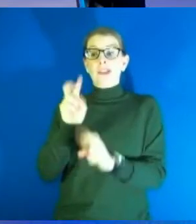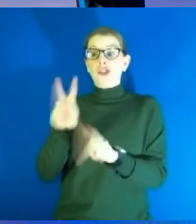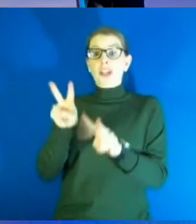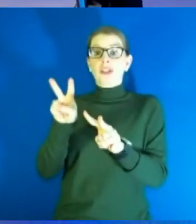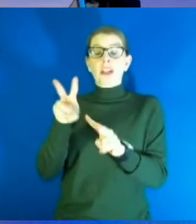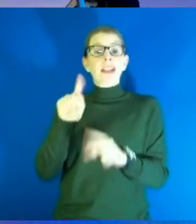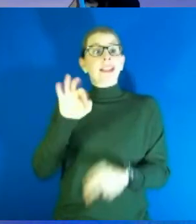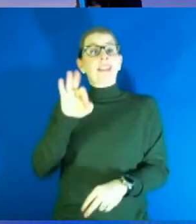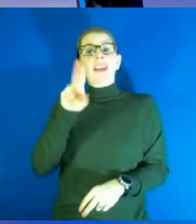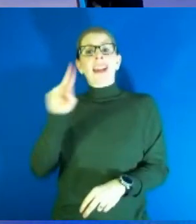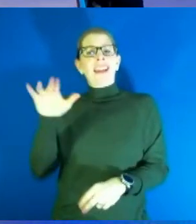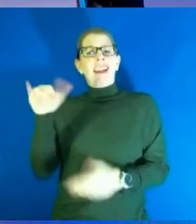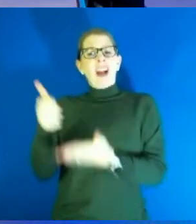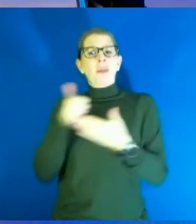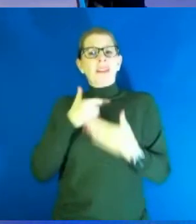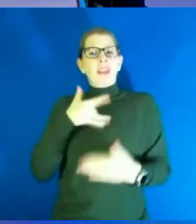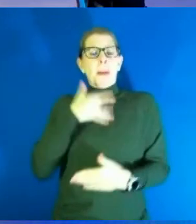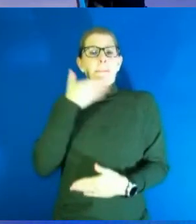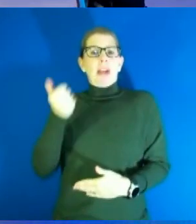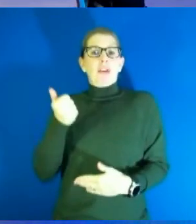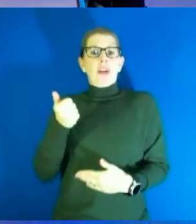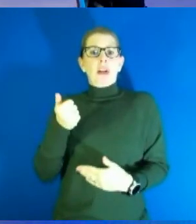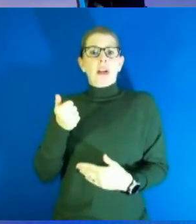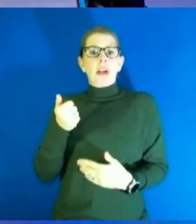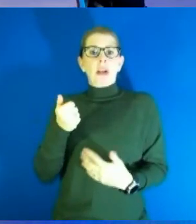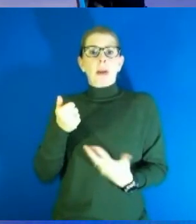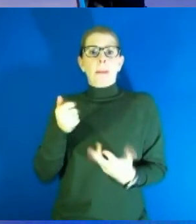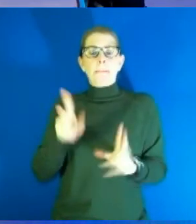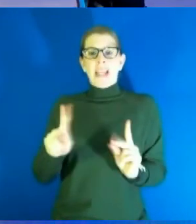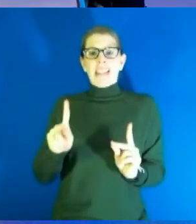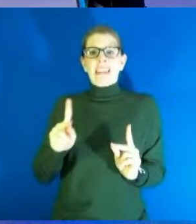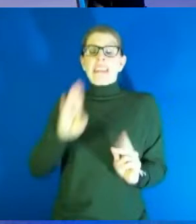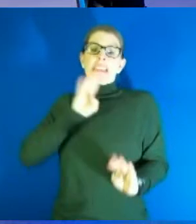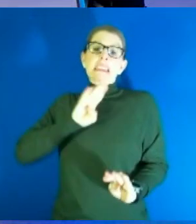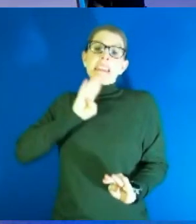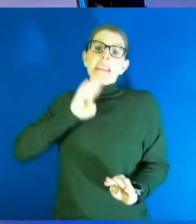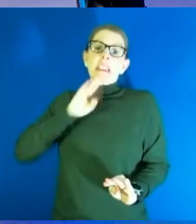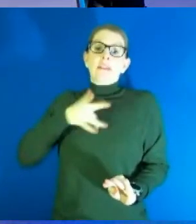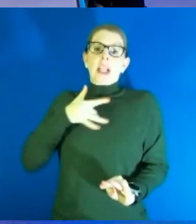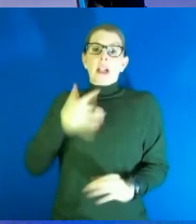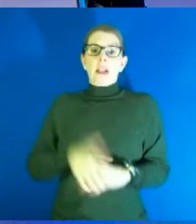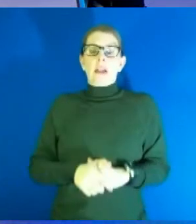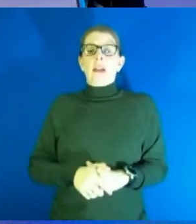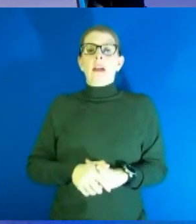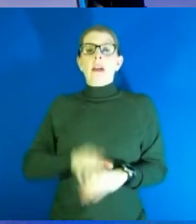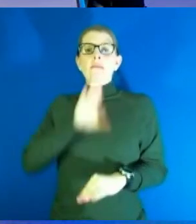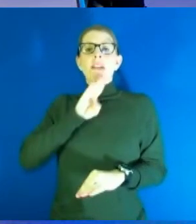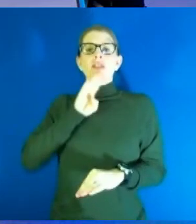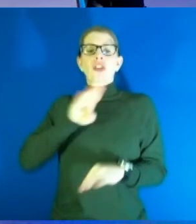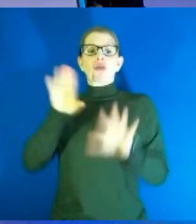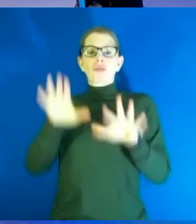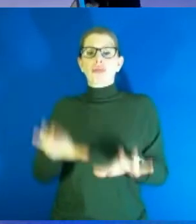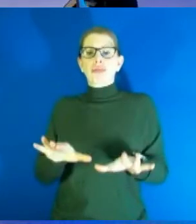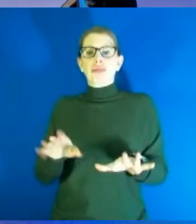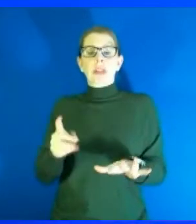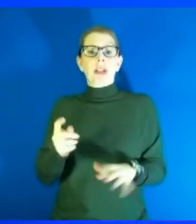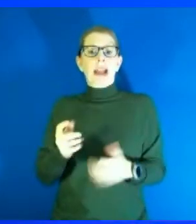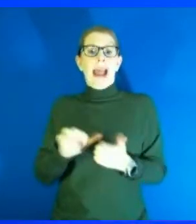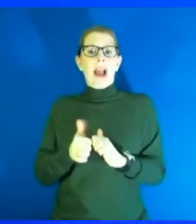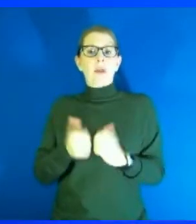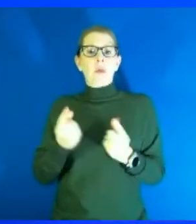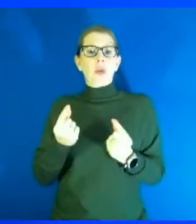about that. And for those people who do have that question or are frustrated, help put those frustrations to ease a little bit. Yeah,